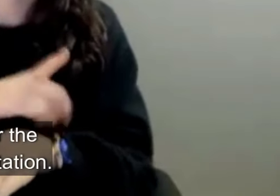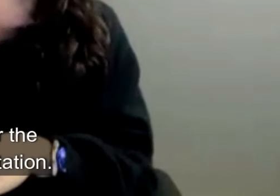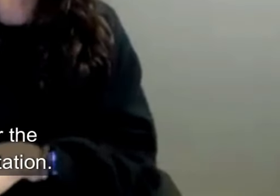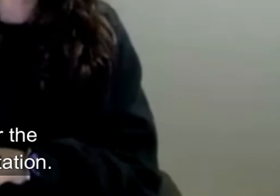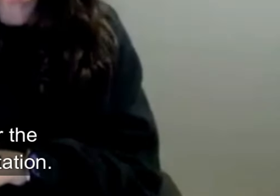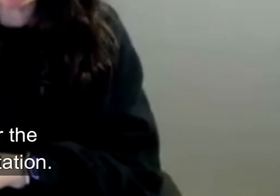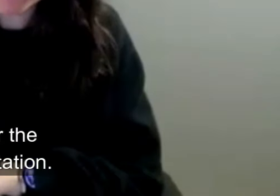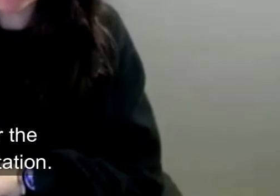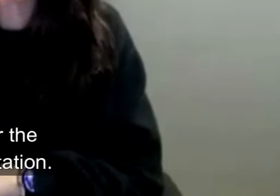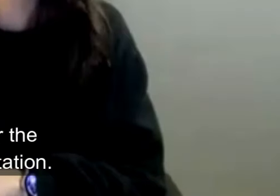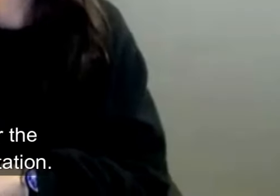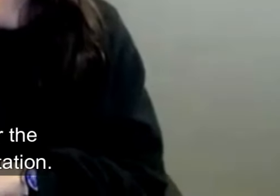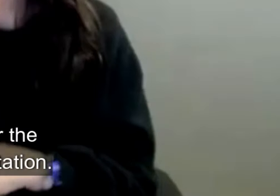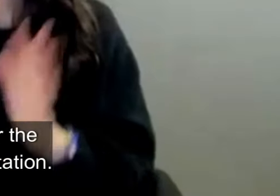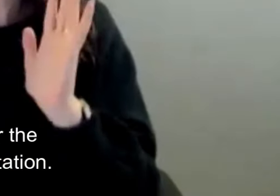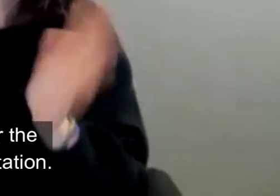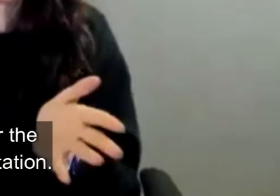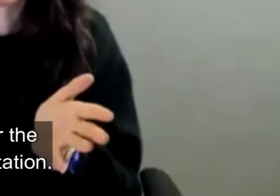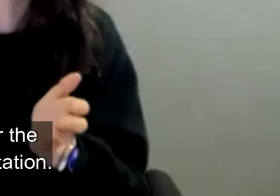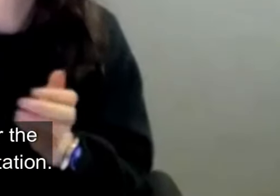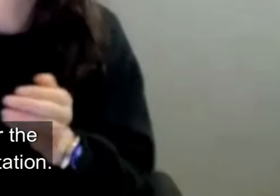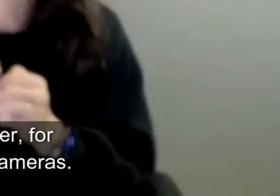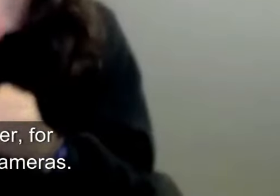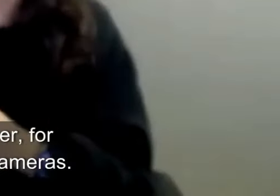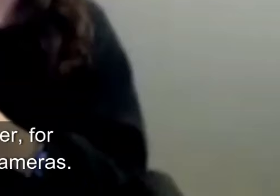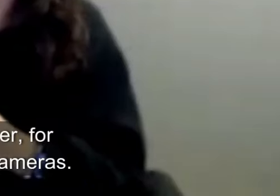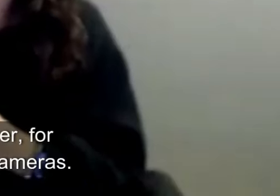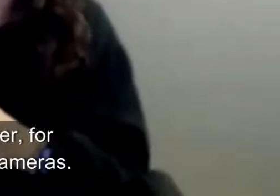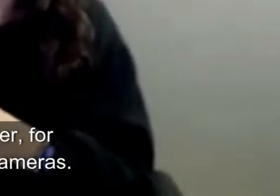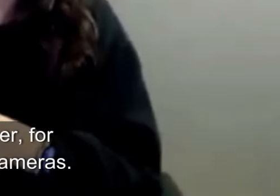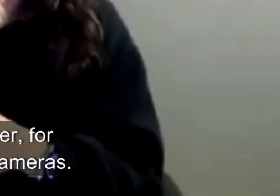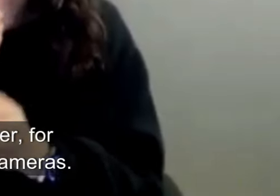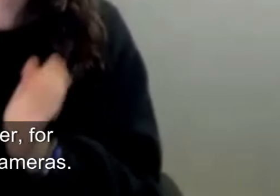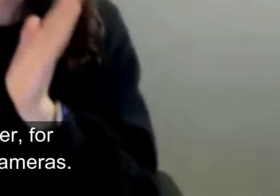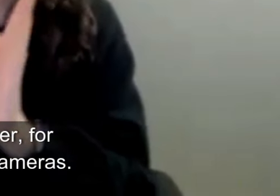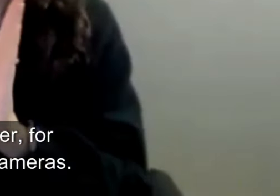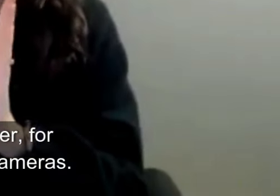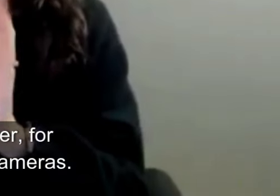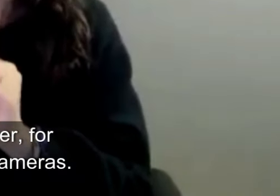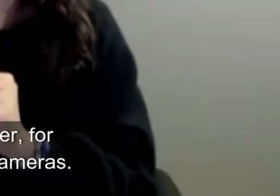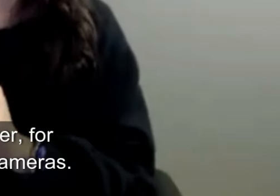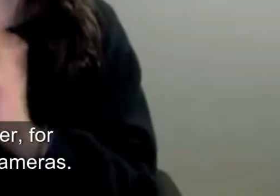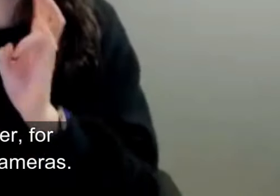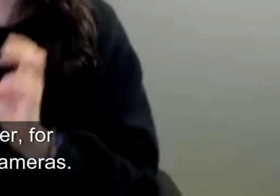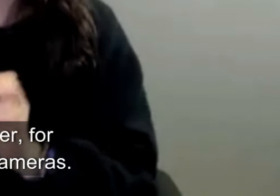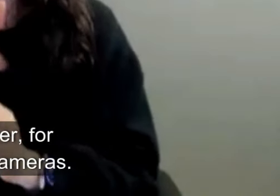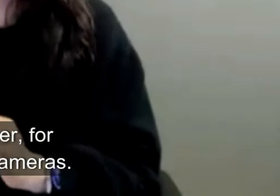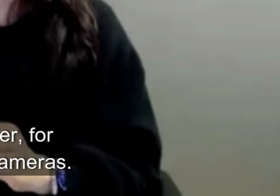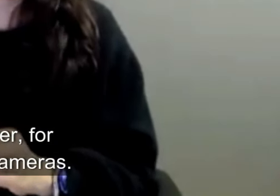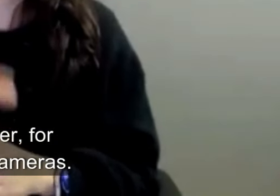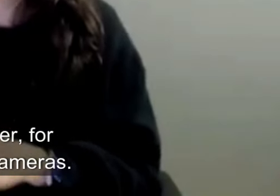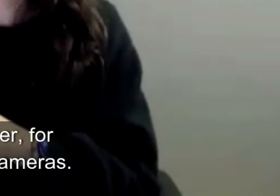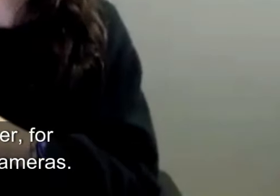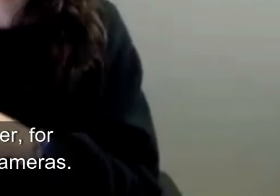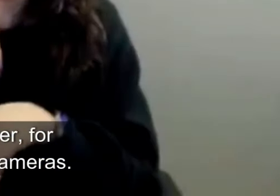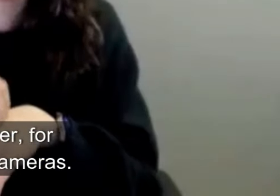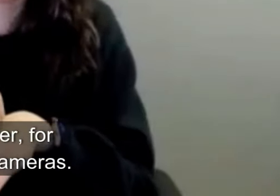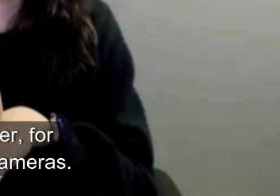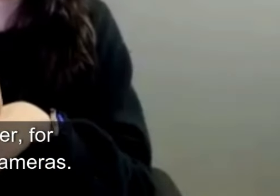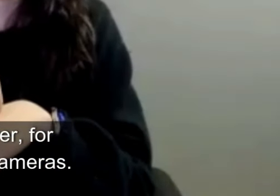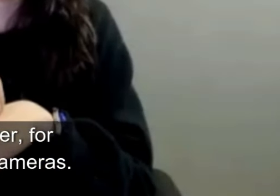to leave their cameras off for the moment during the presentation. Once the presentation is over, for Q&A, we can switch on the